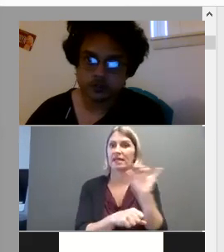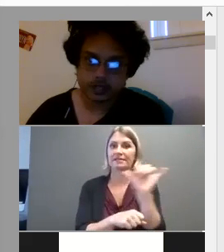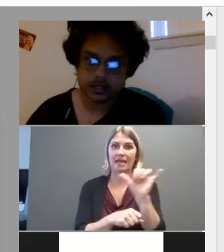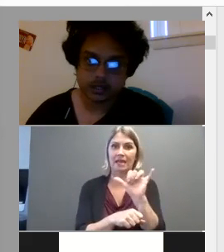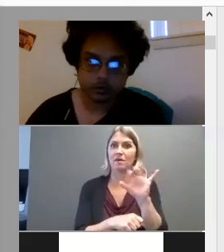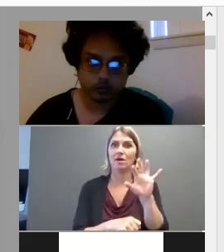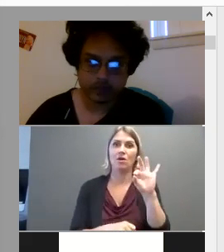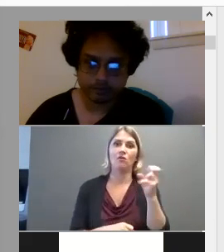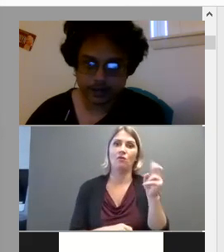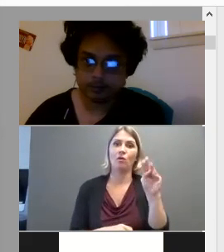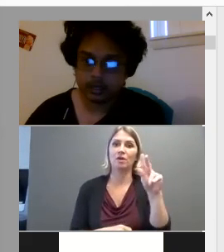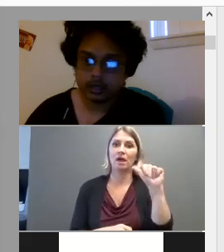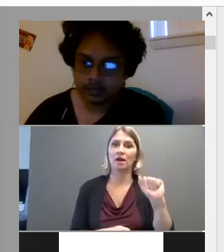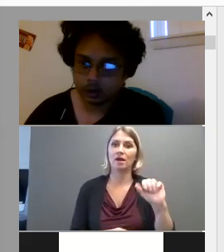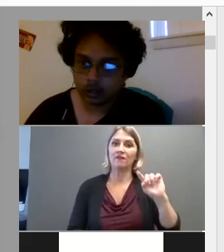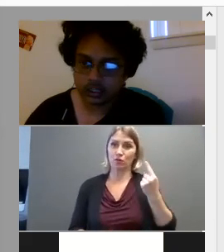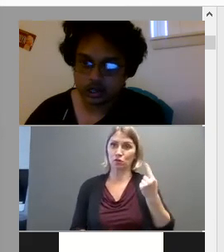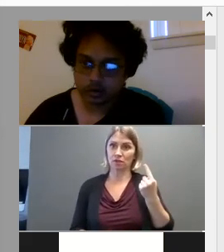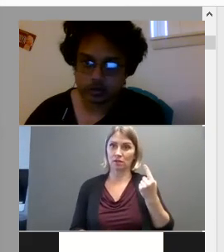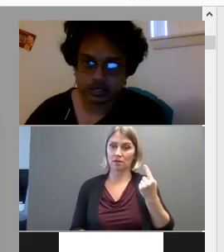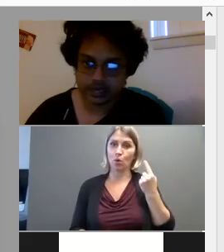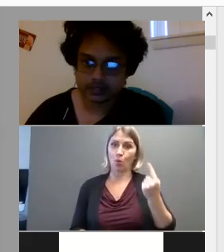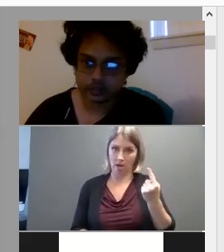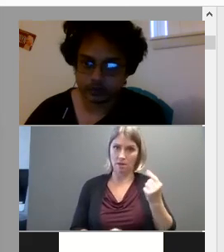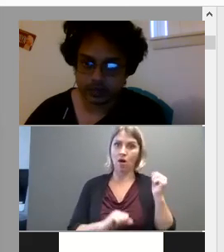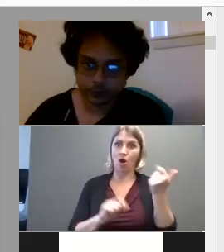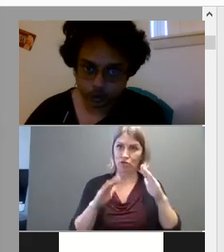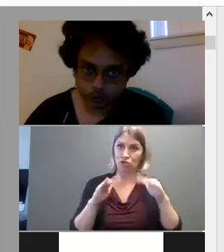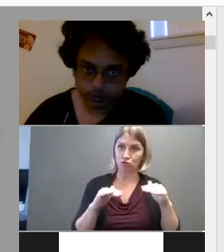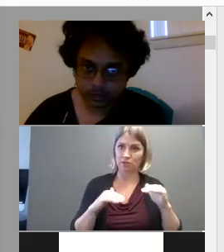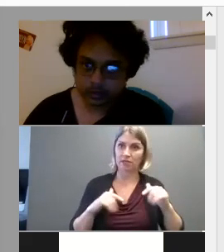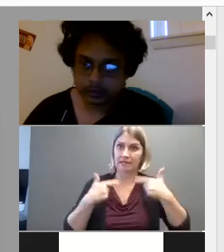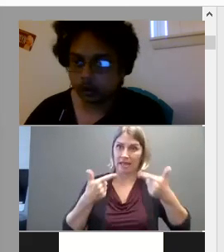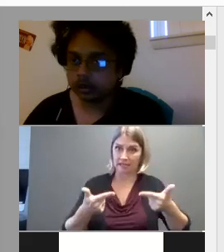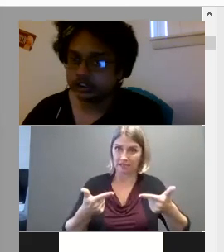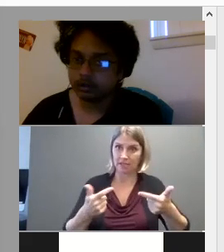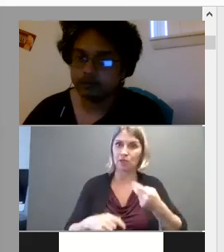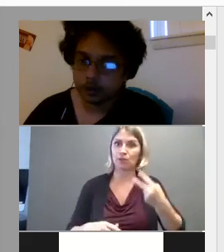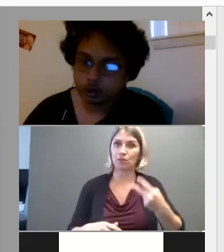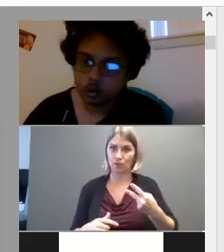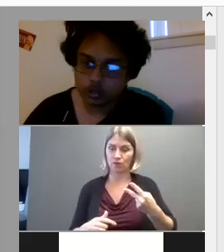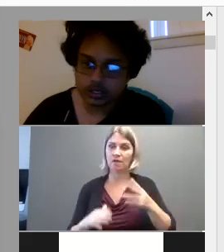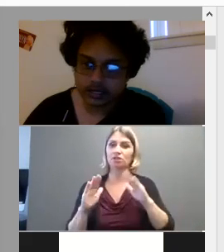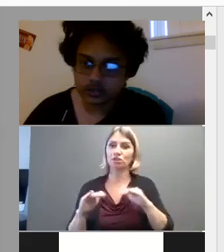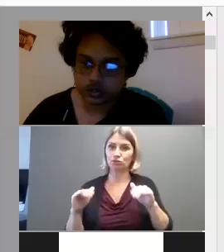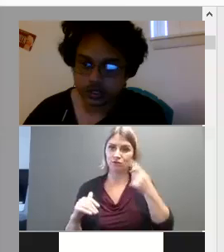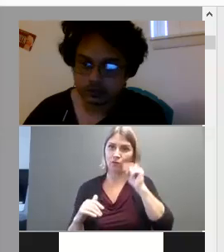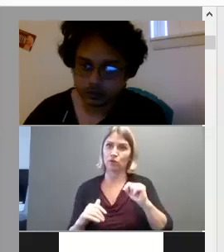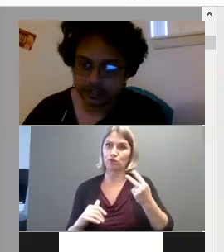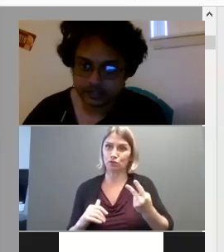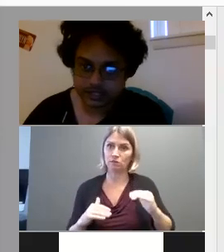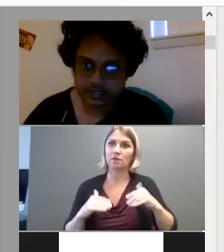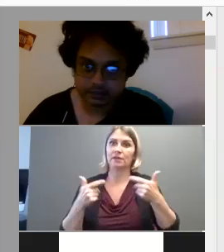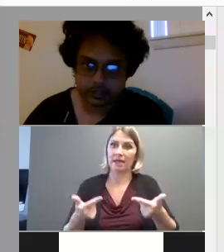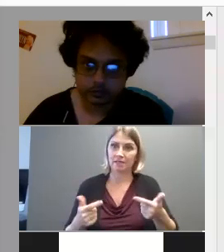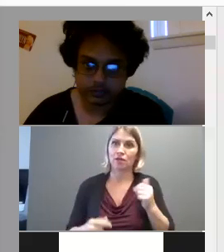node goes first, so we have 1, then all the children goes next, so we have 2, then all the children for 2 goes next, so 3,